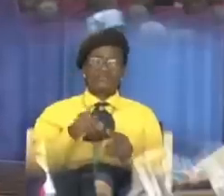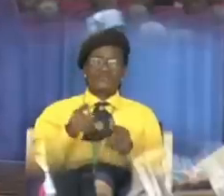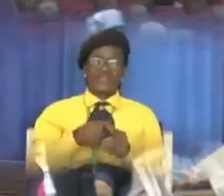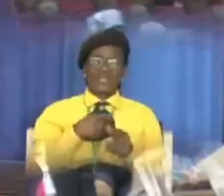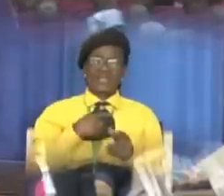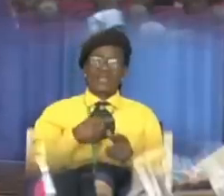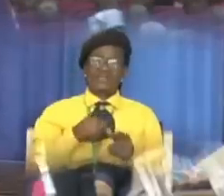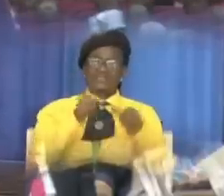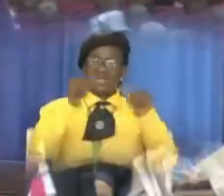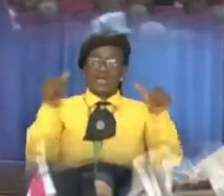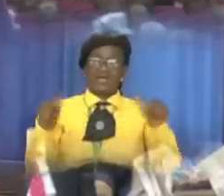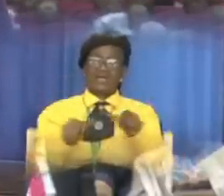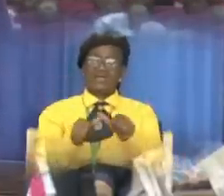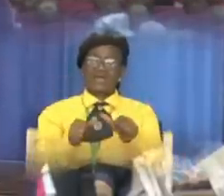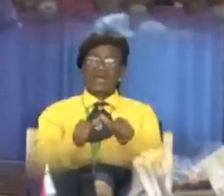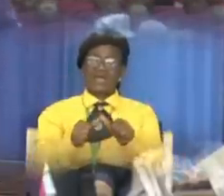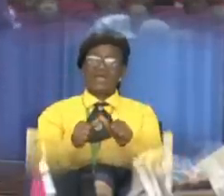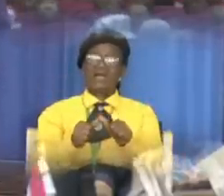expressway,